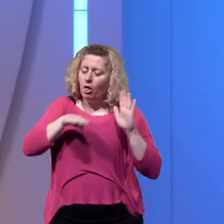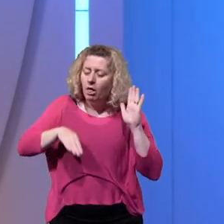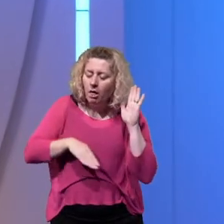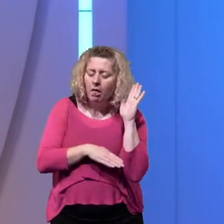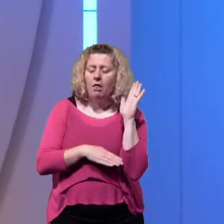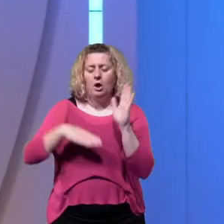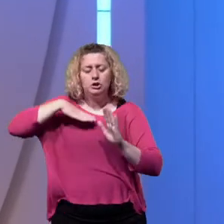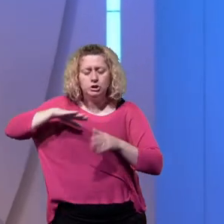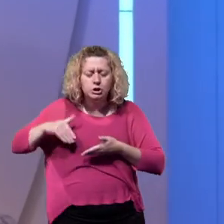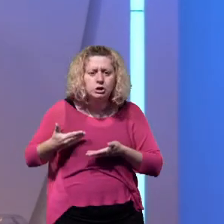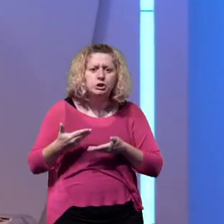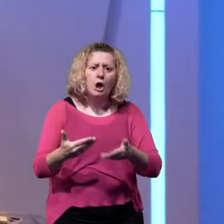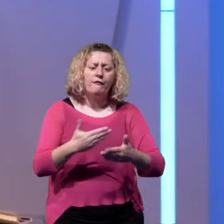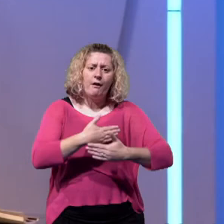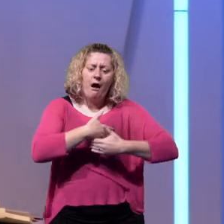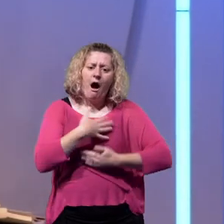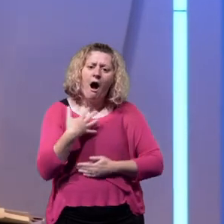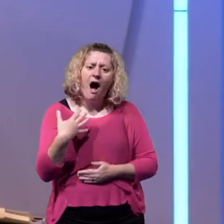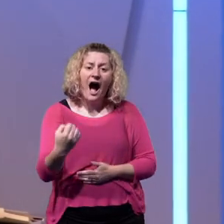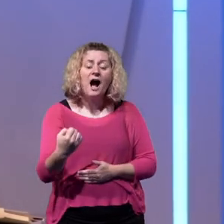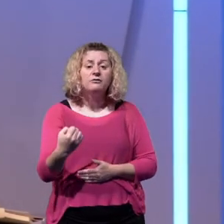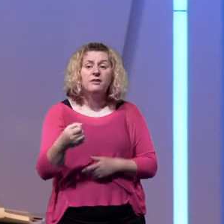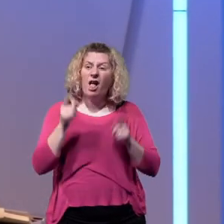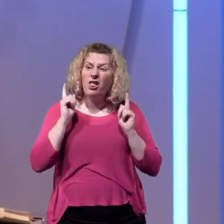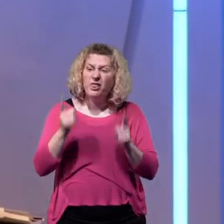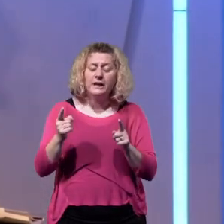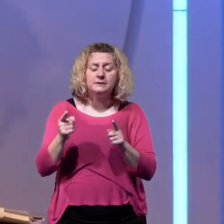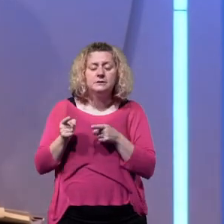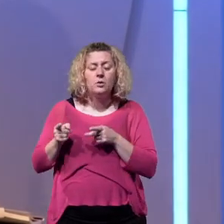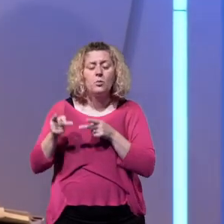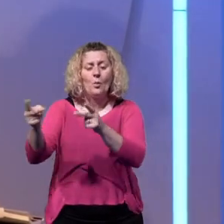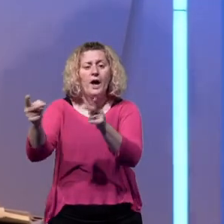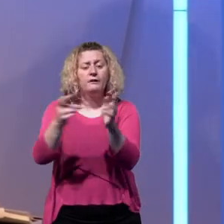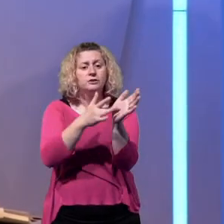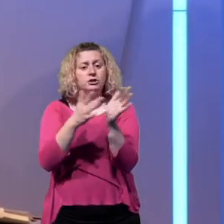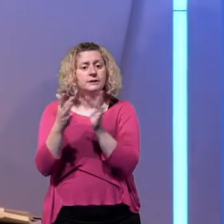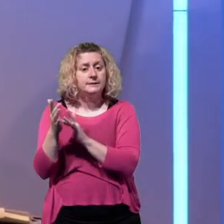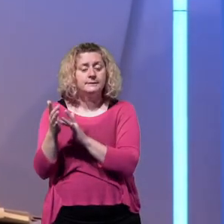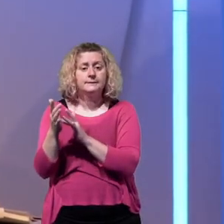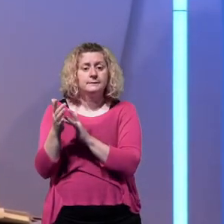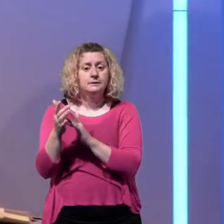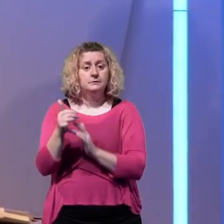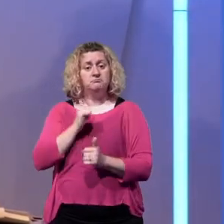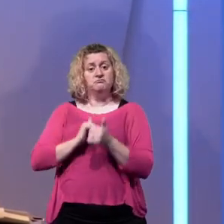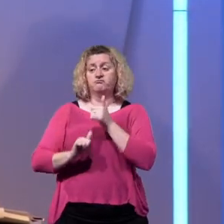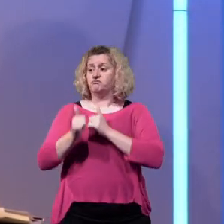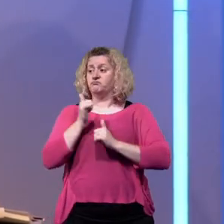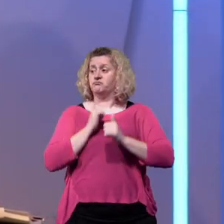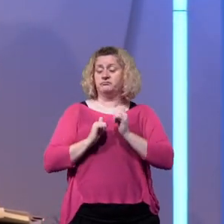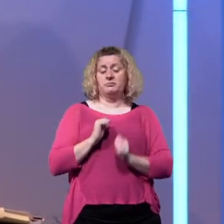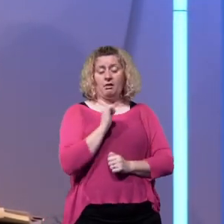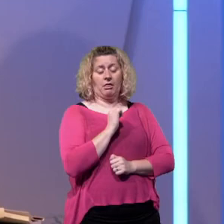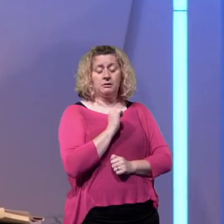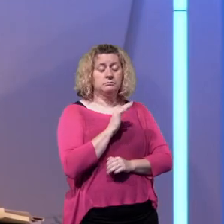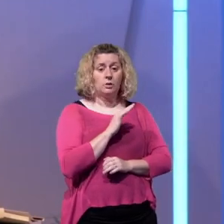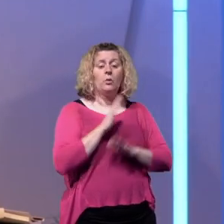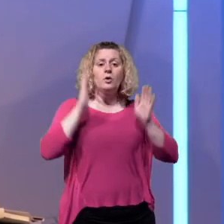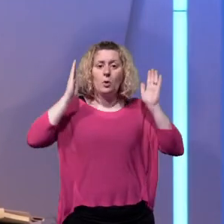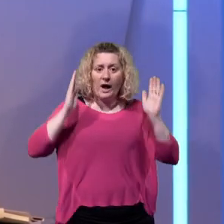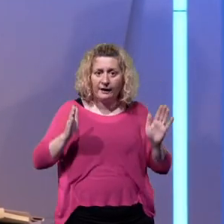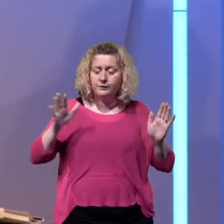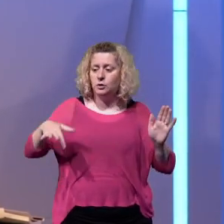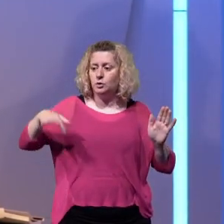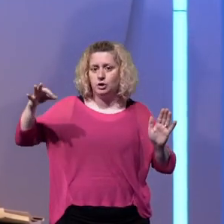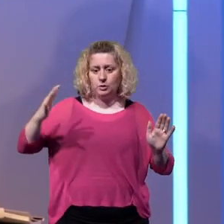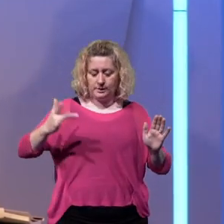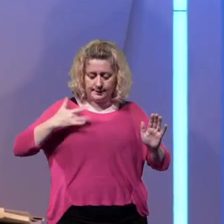Just absolutely massive. It is the way of Jesus. There's no harmonization, self-seeking or self-sacrifice. Yakinos